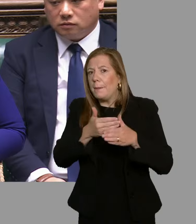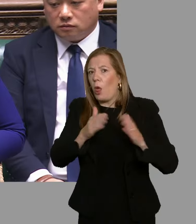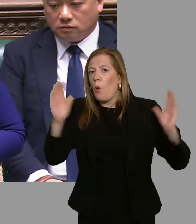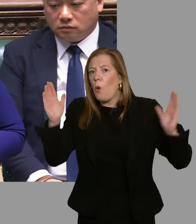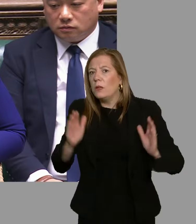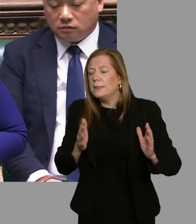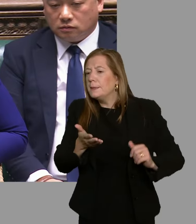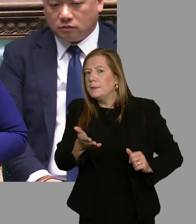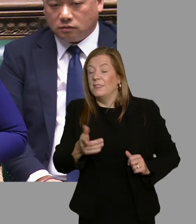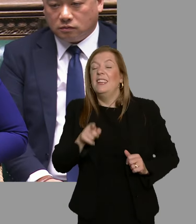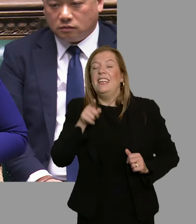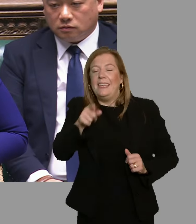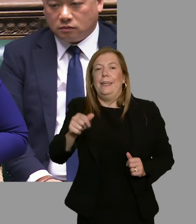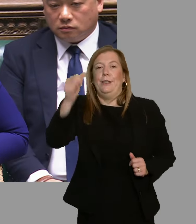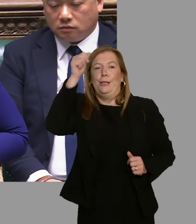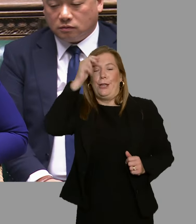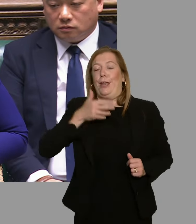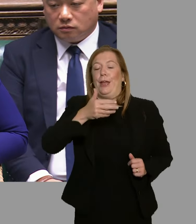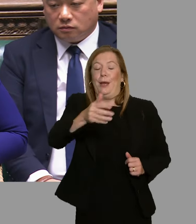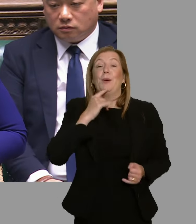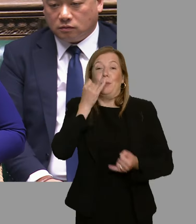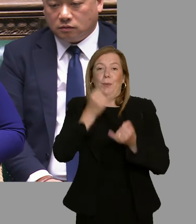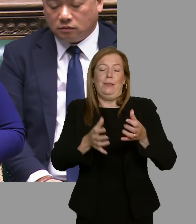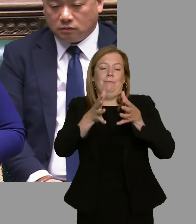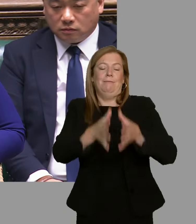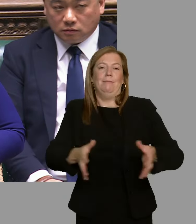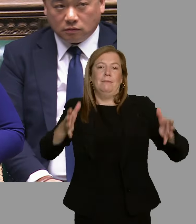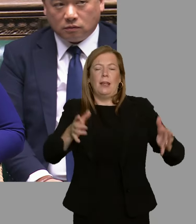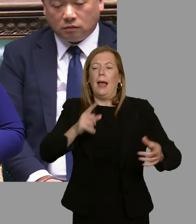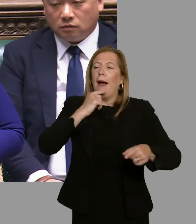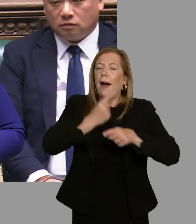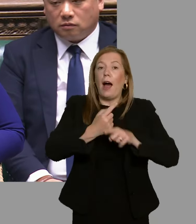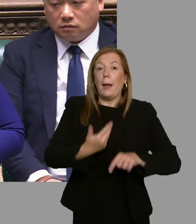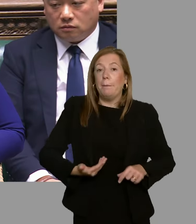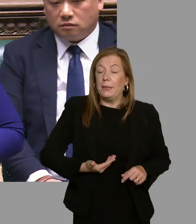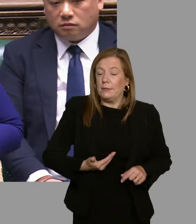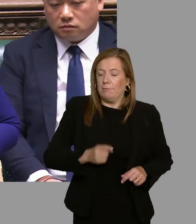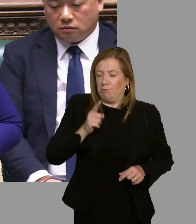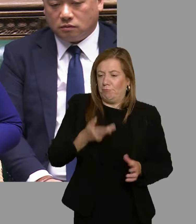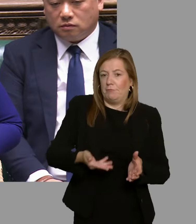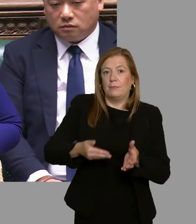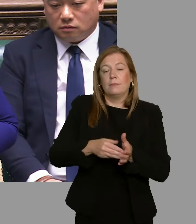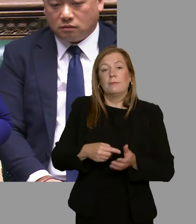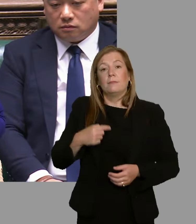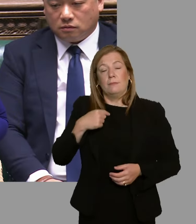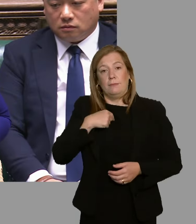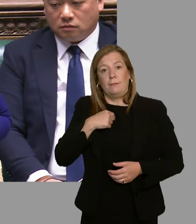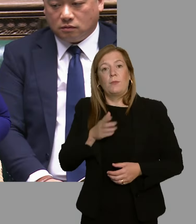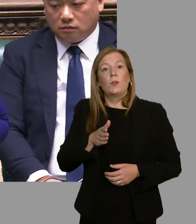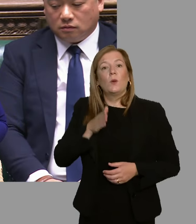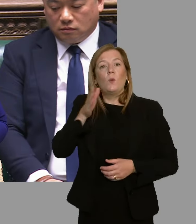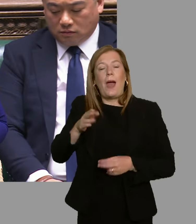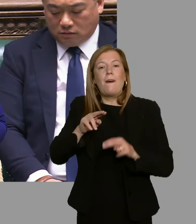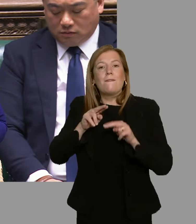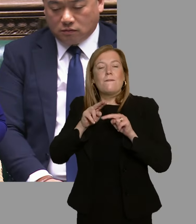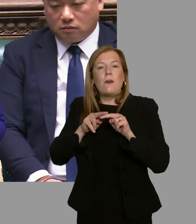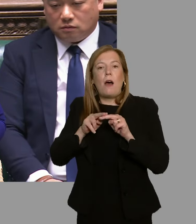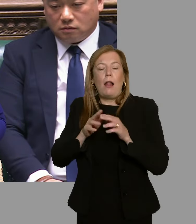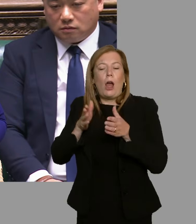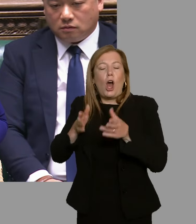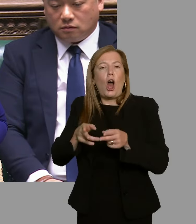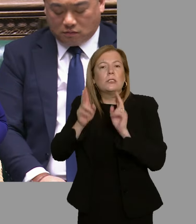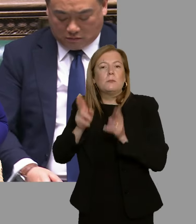than businesses. Last week, I met staff and patients at Farley Hospice. They do fantastic work, but they need to